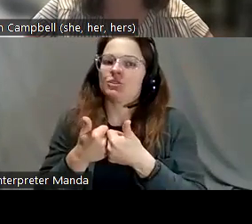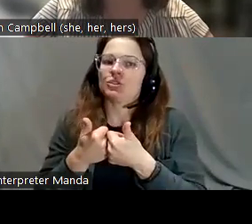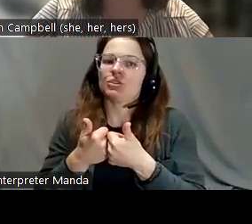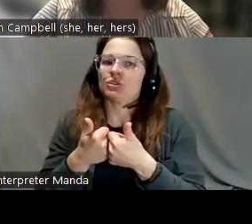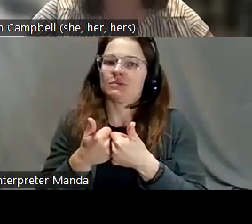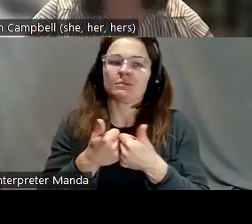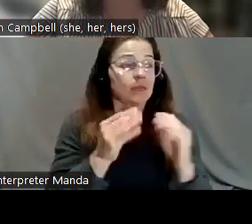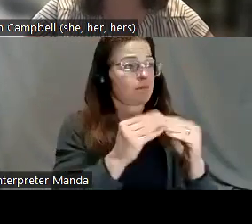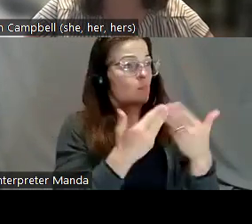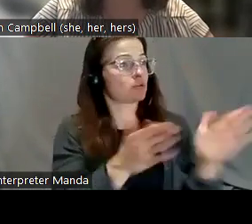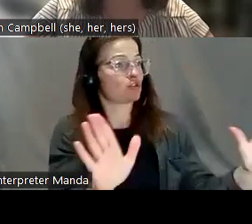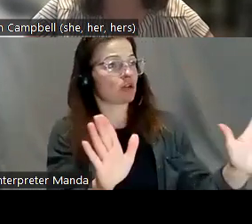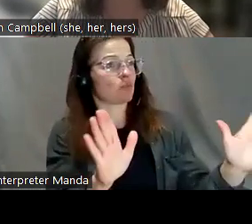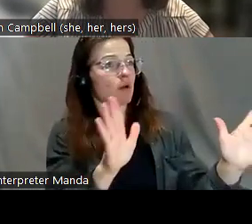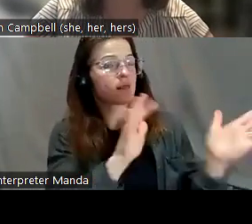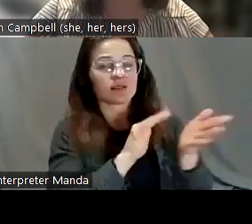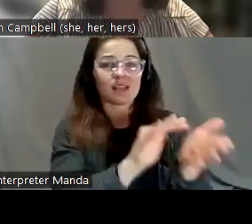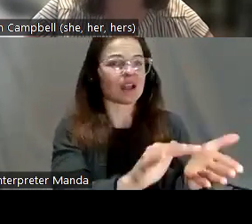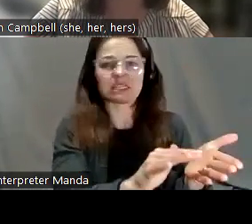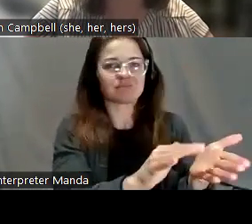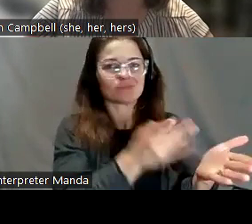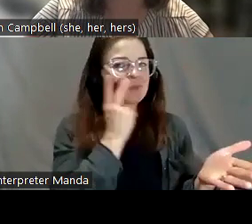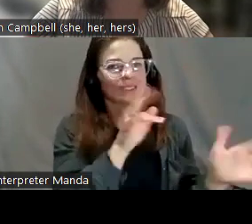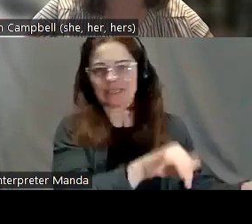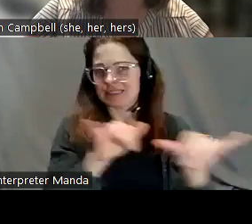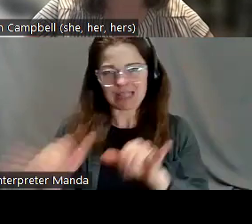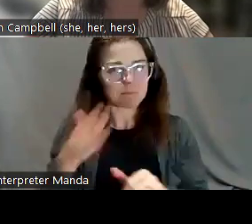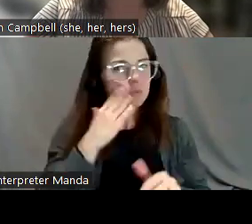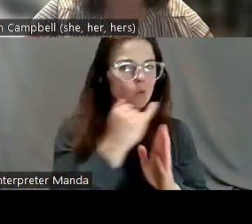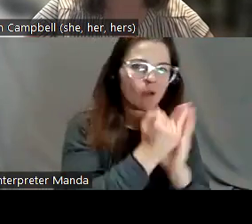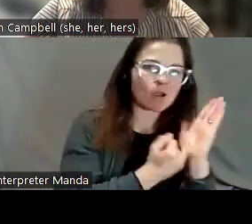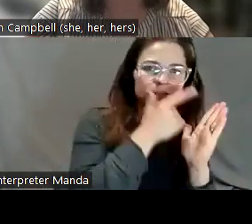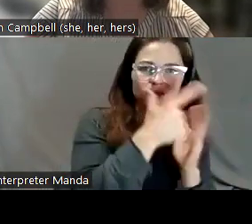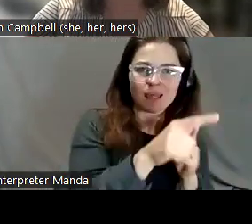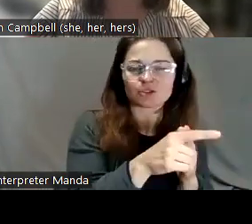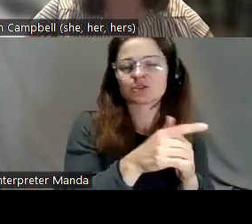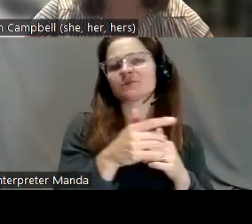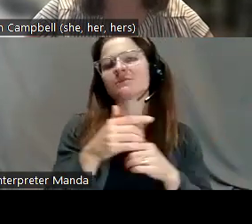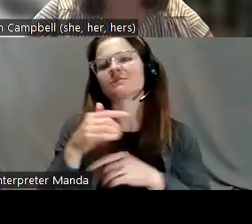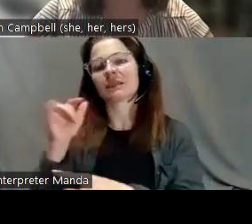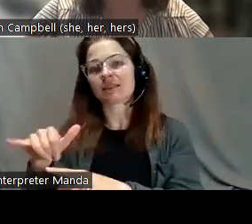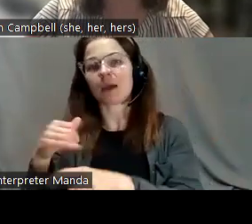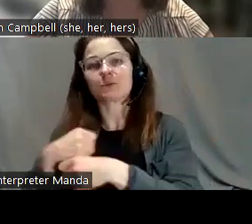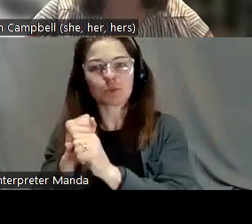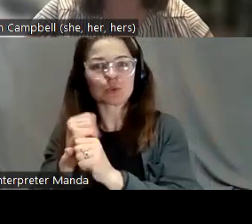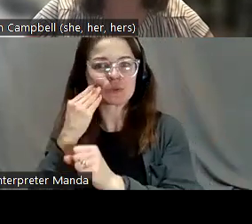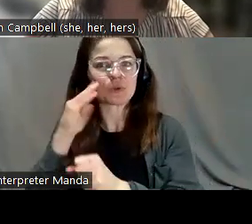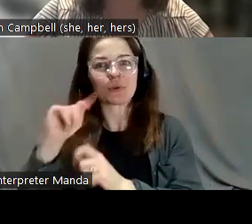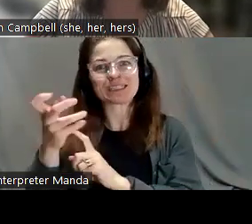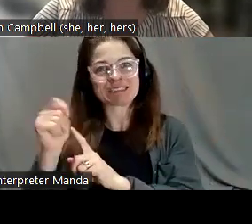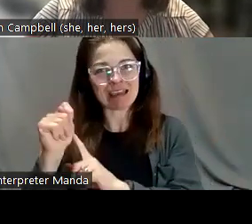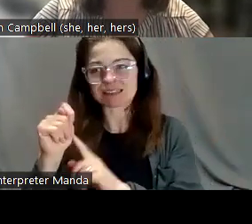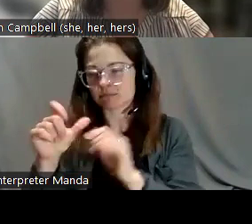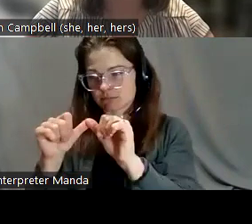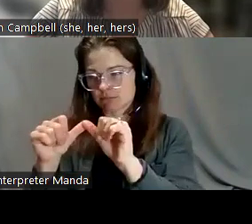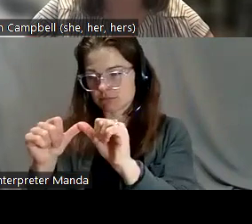in more general area studies, as well as arts and letters kind of content where it was produced in a textual format and remains in